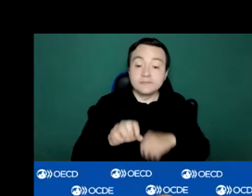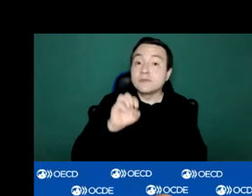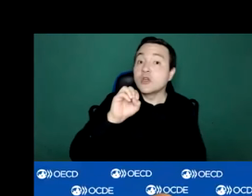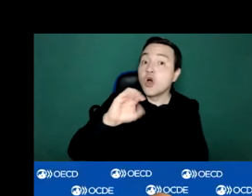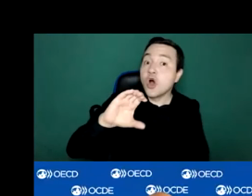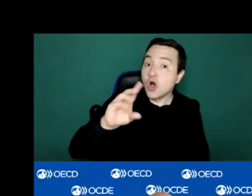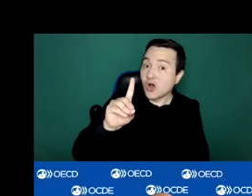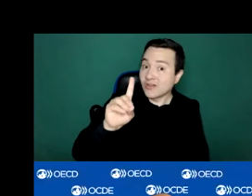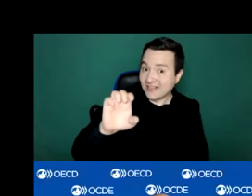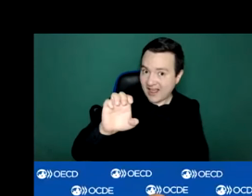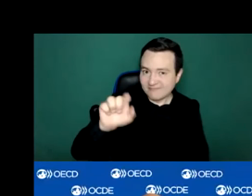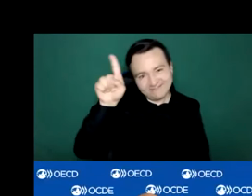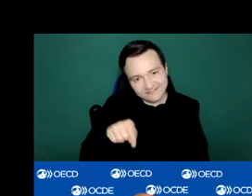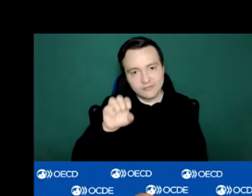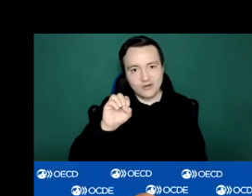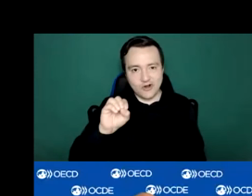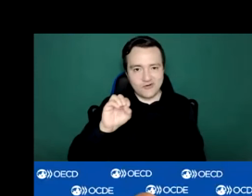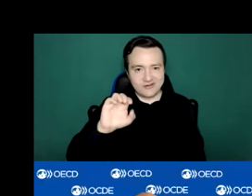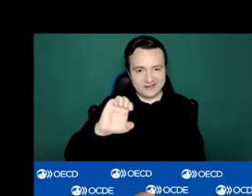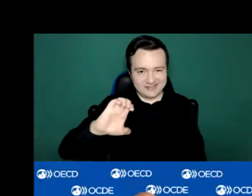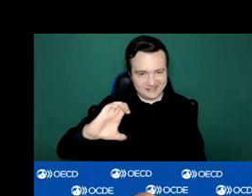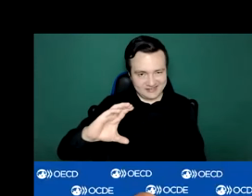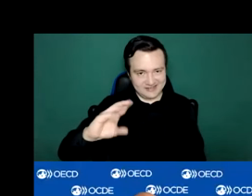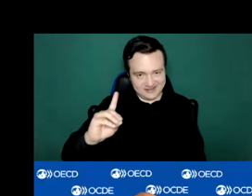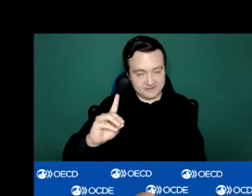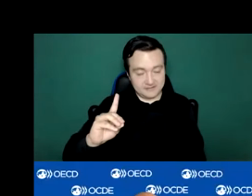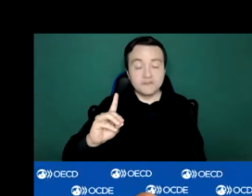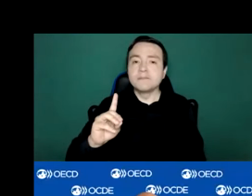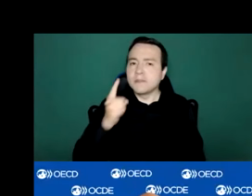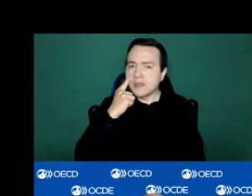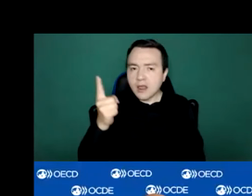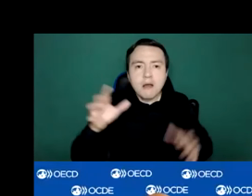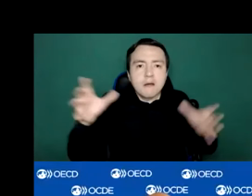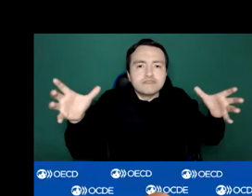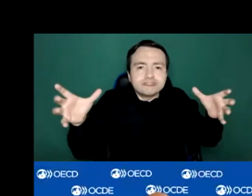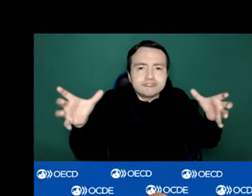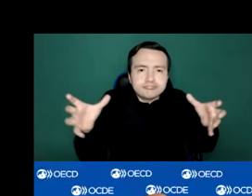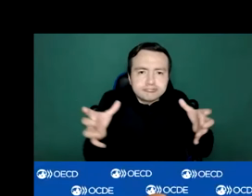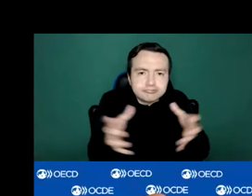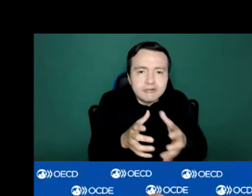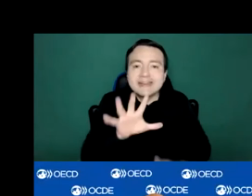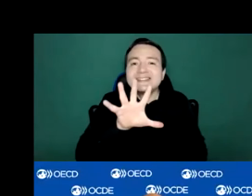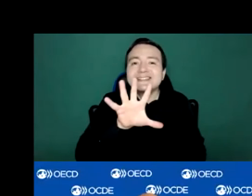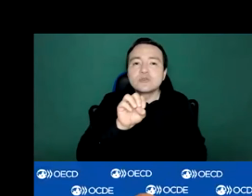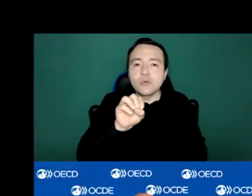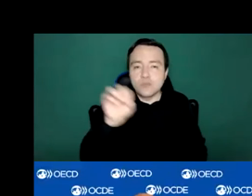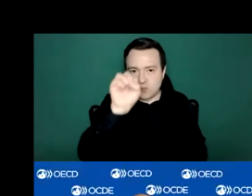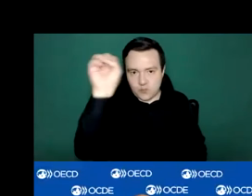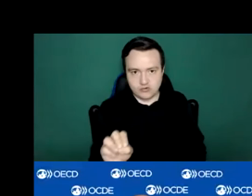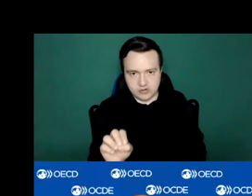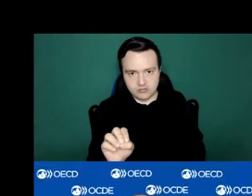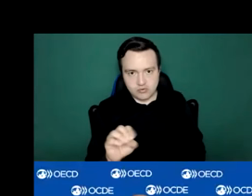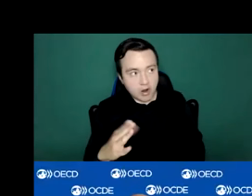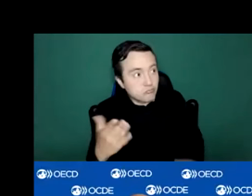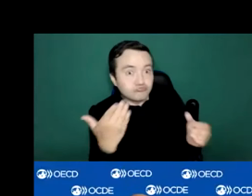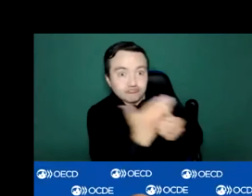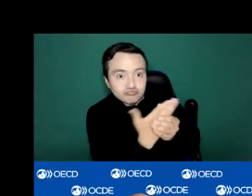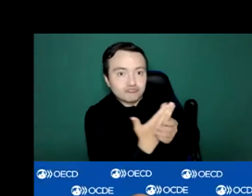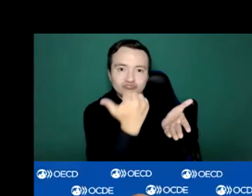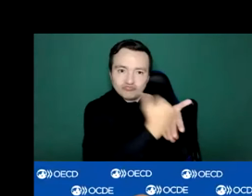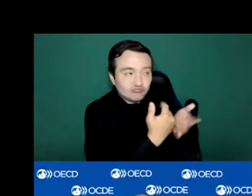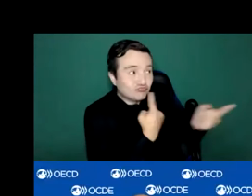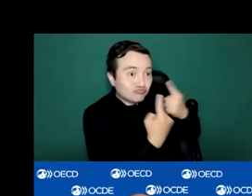were reduced compared to the previous year. So, and this is creating such an important backlog